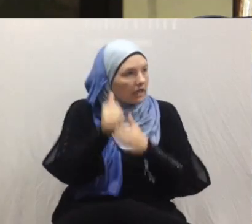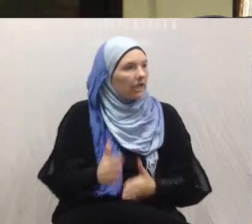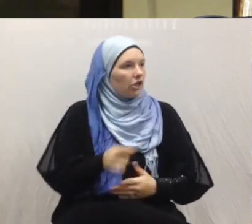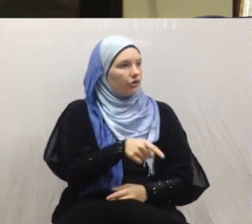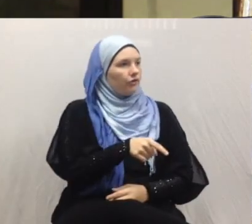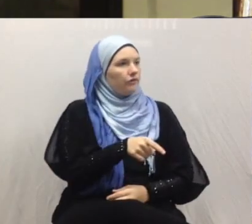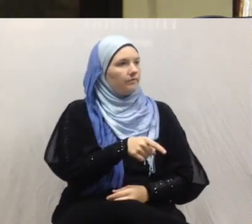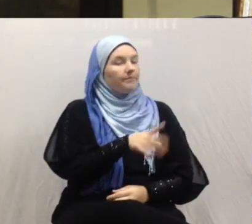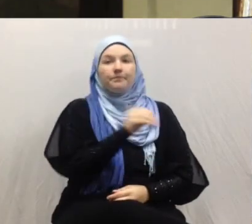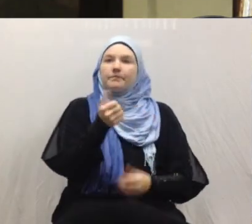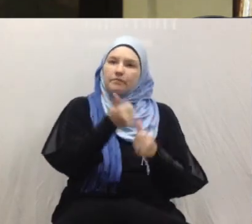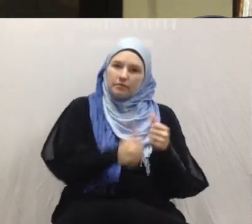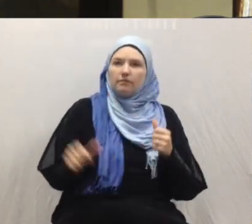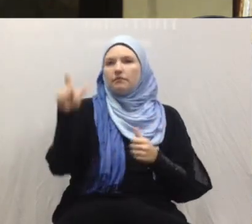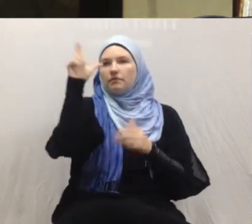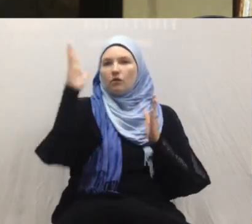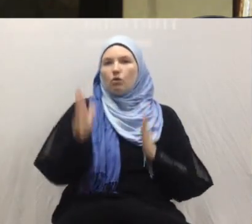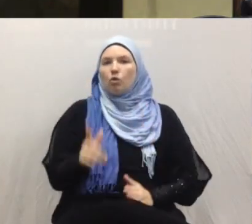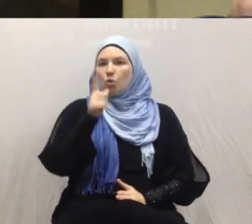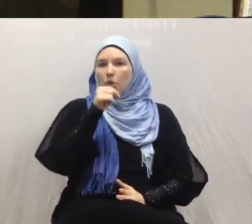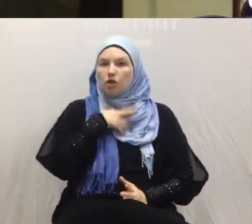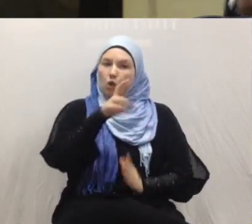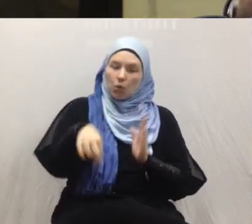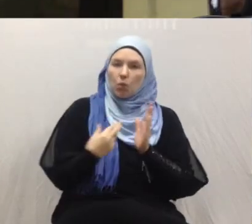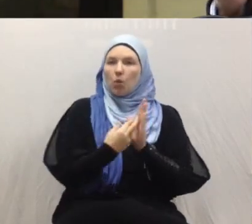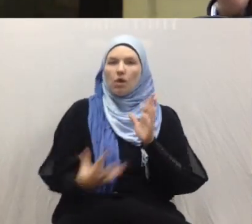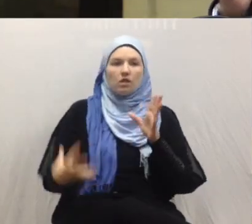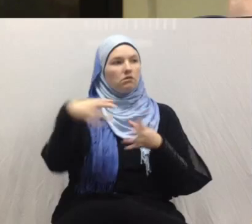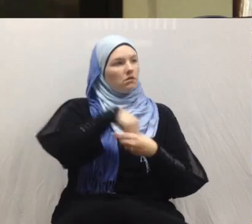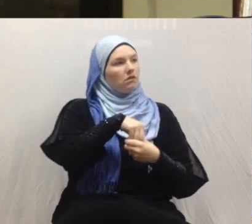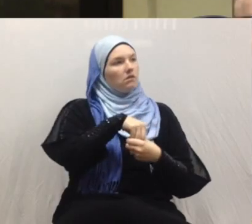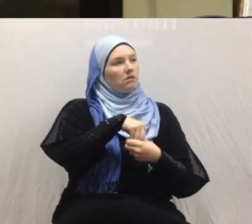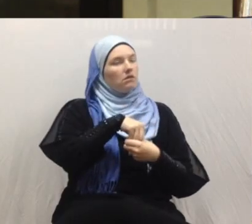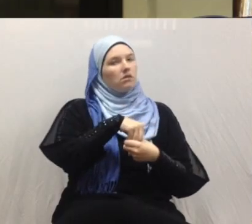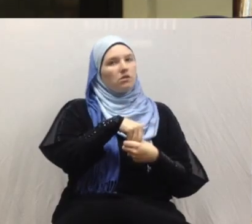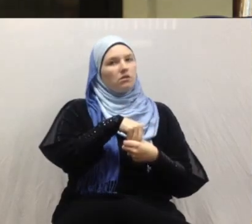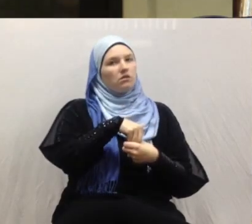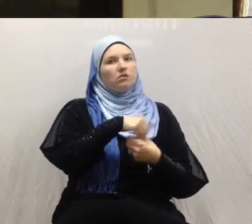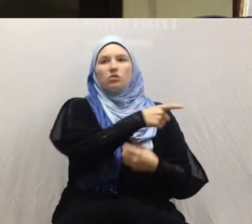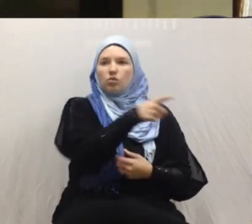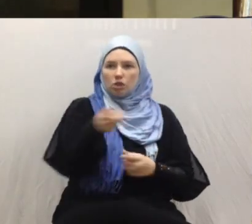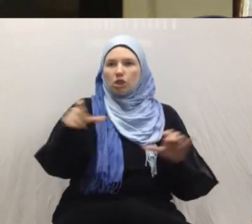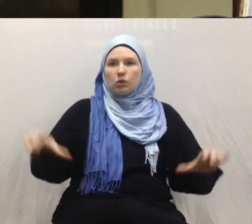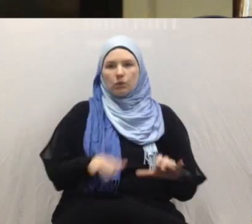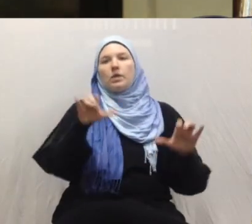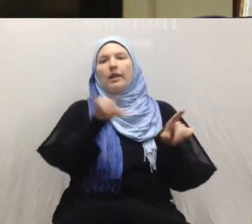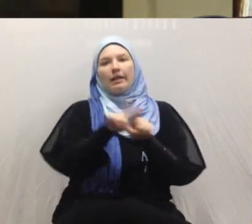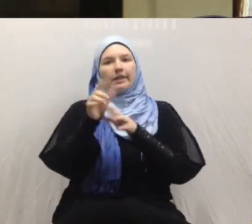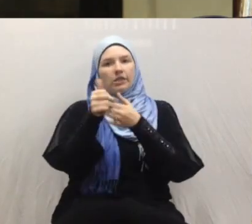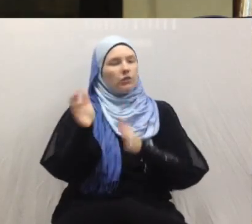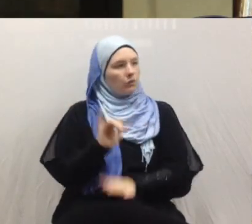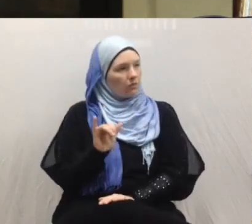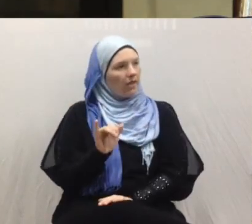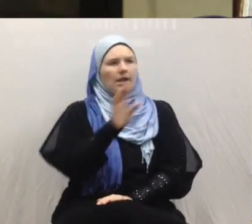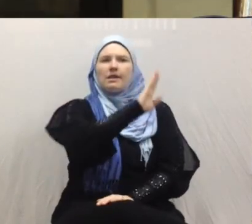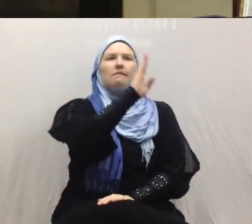must every Muslim who has a role to play in his society to contribute to that role, and never